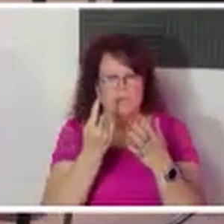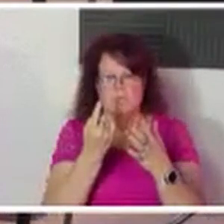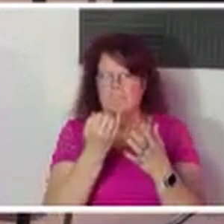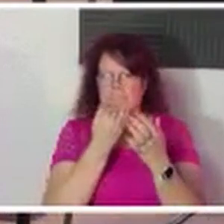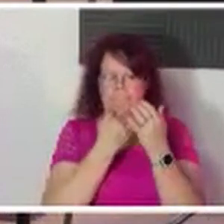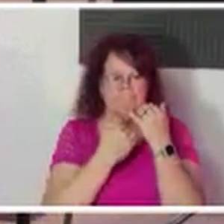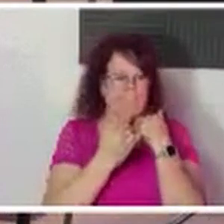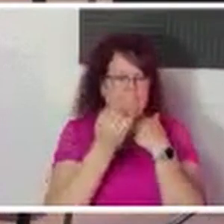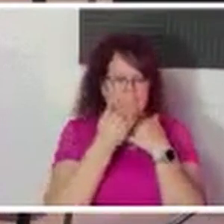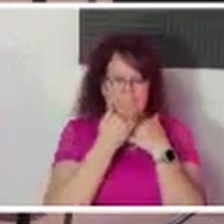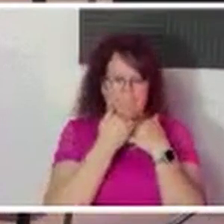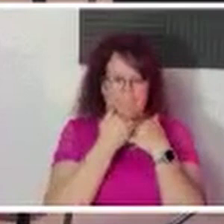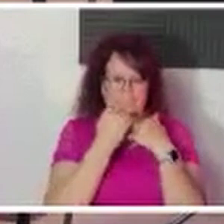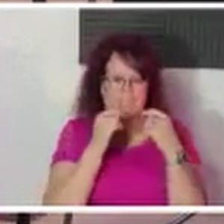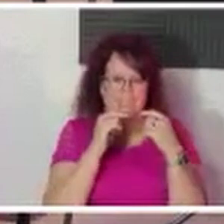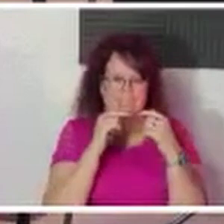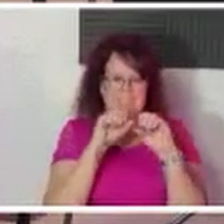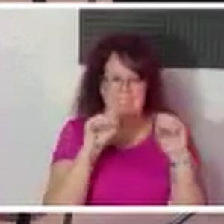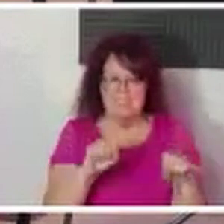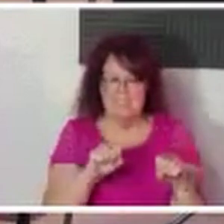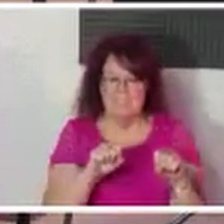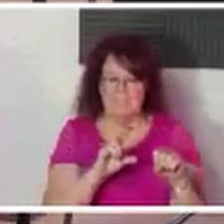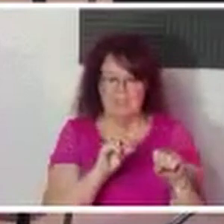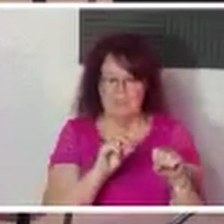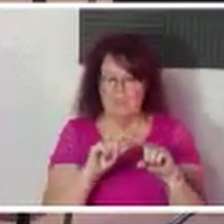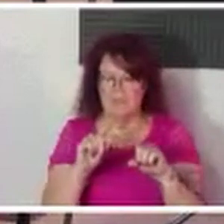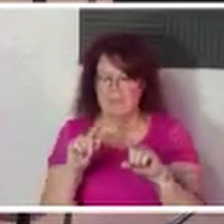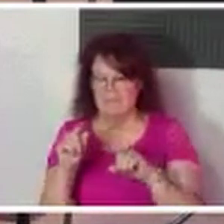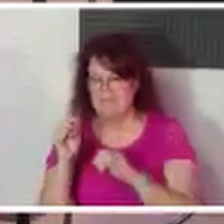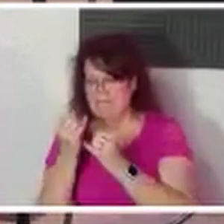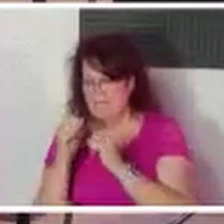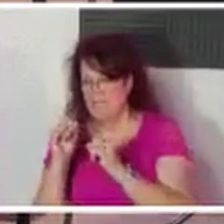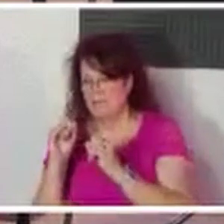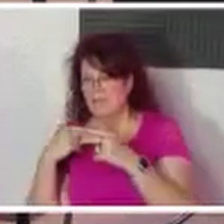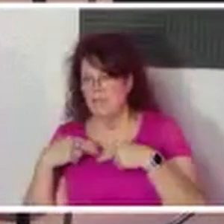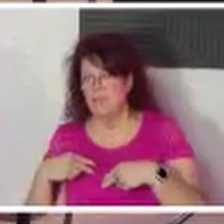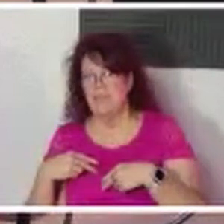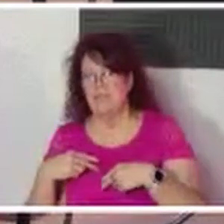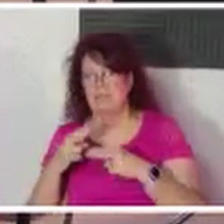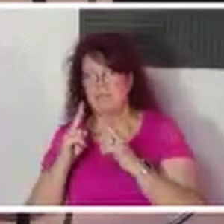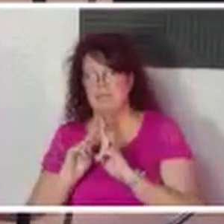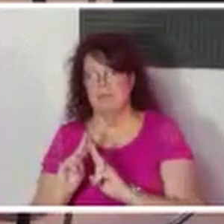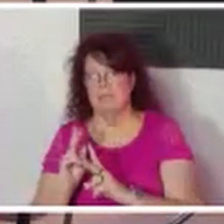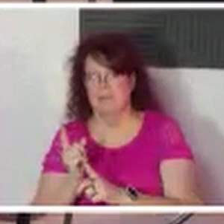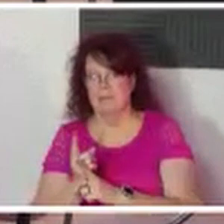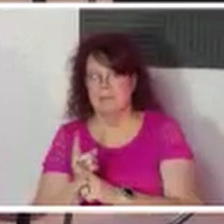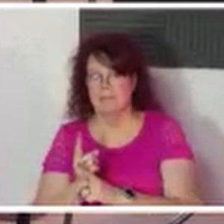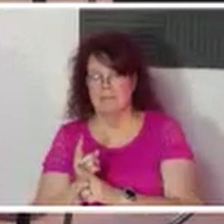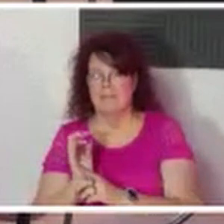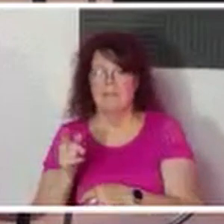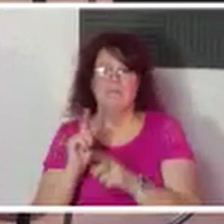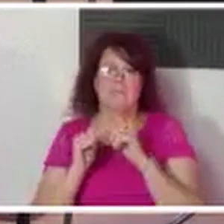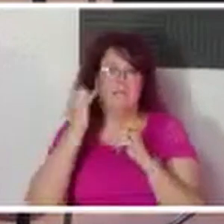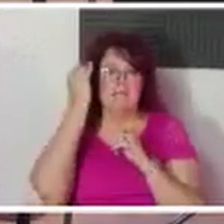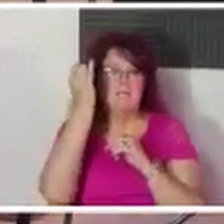an affront to a system, but to individuals and to human dignity, right? In the midst of that. And coming back to that